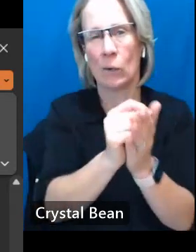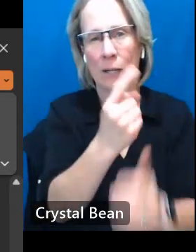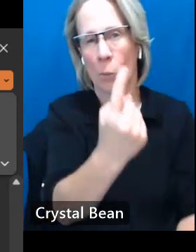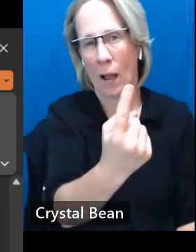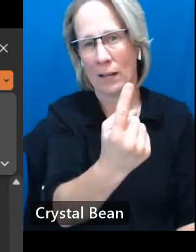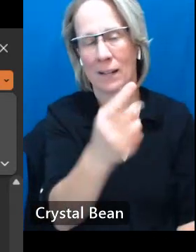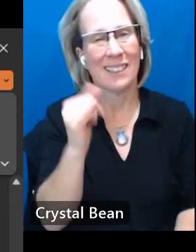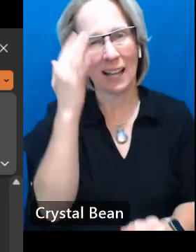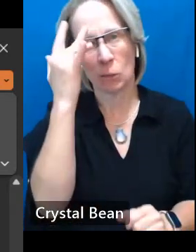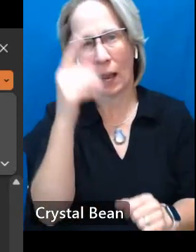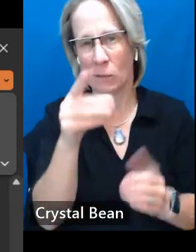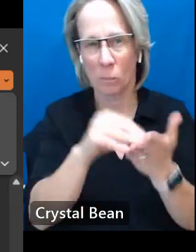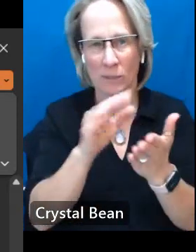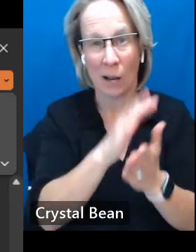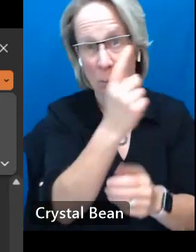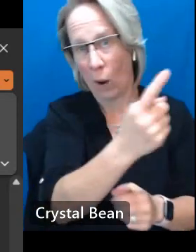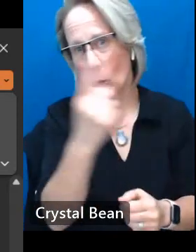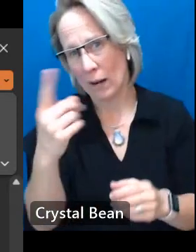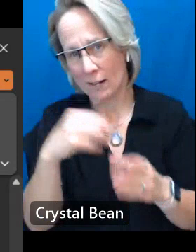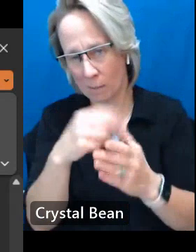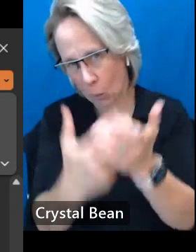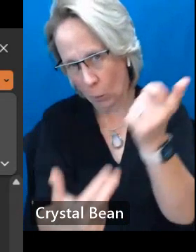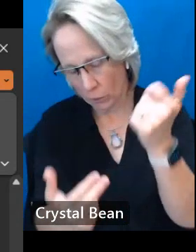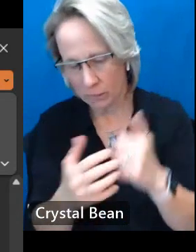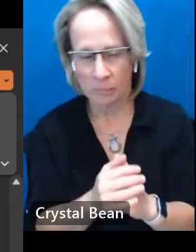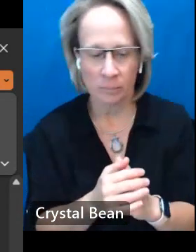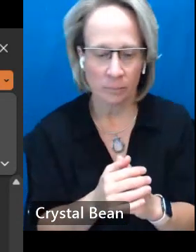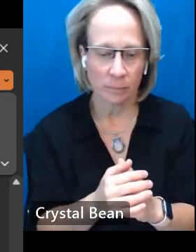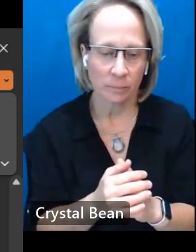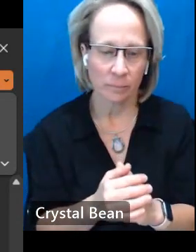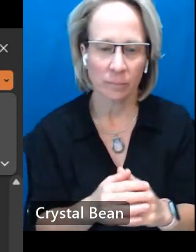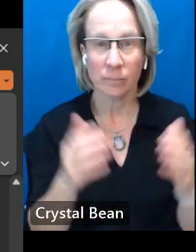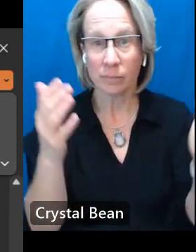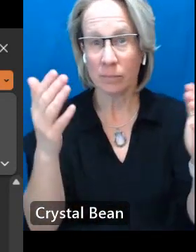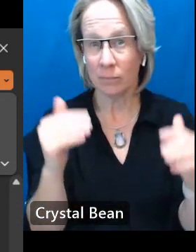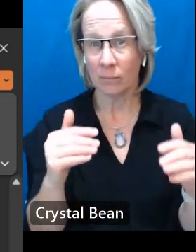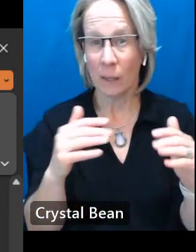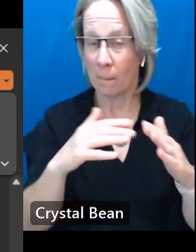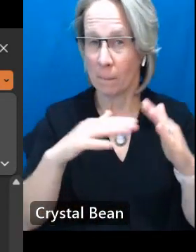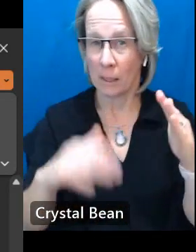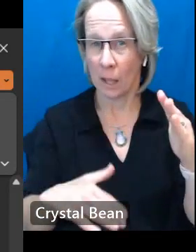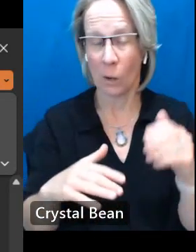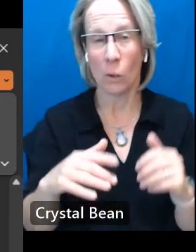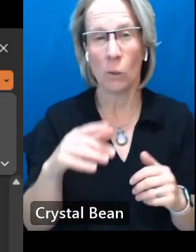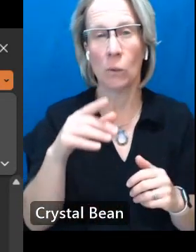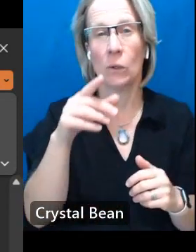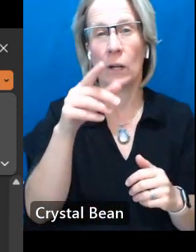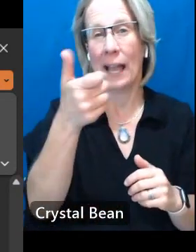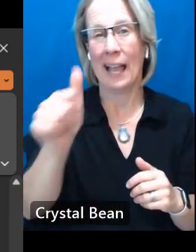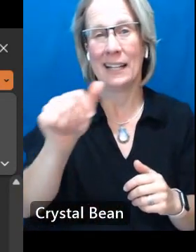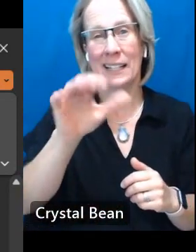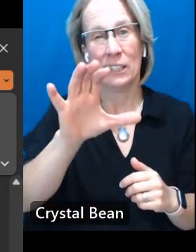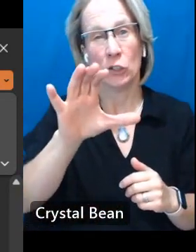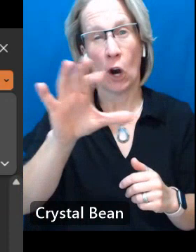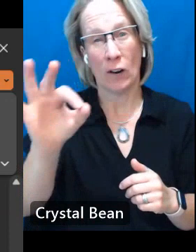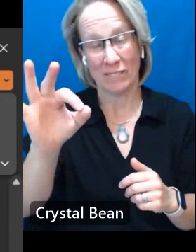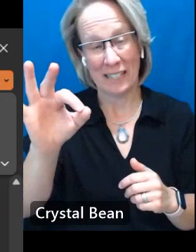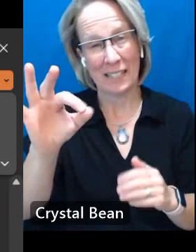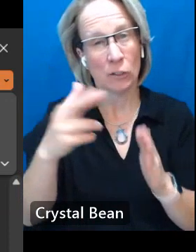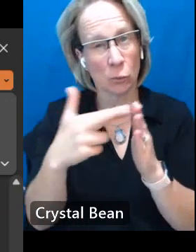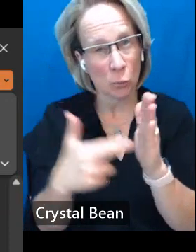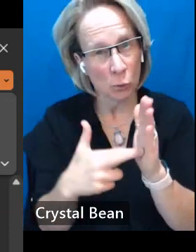both. Okay, and then down below that, you enter in any chart field criteria that you want to